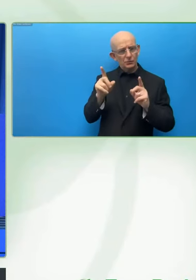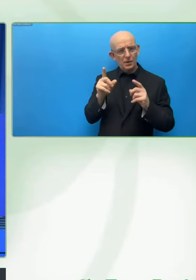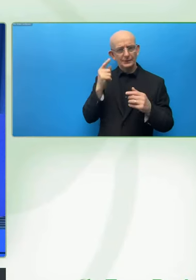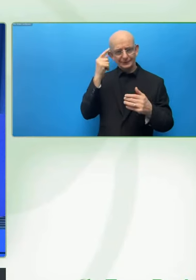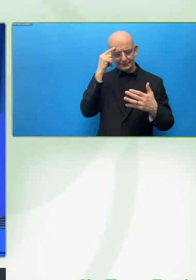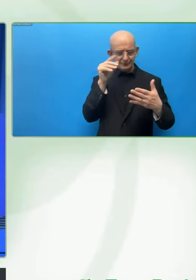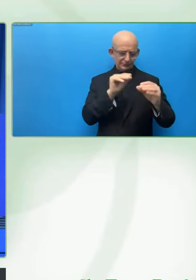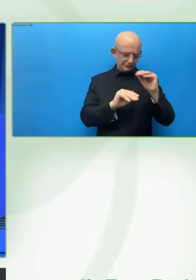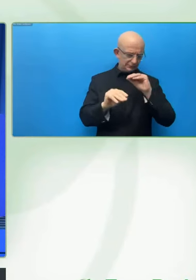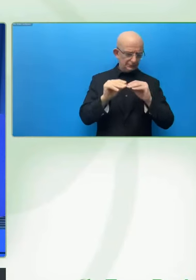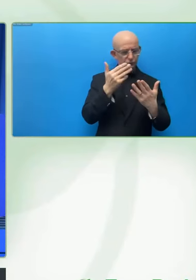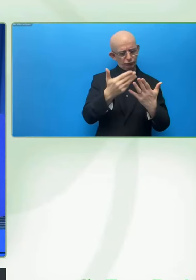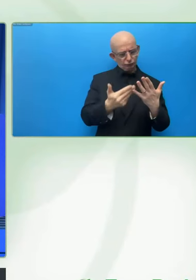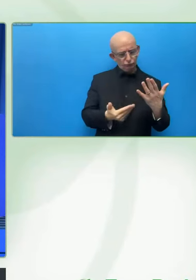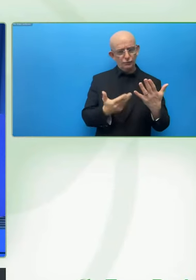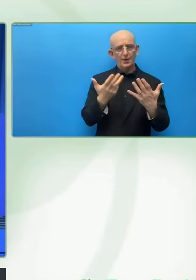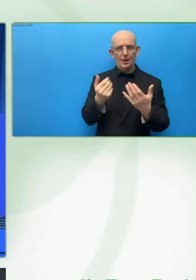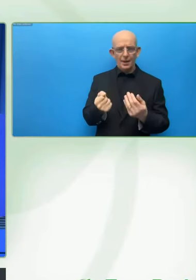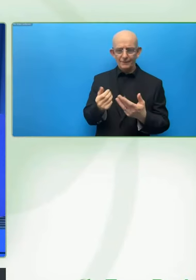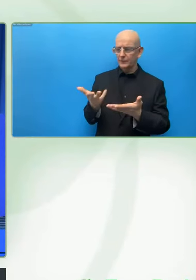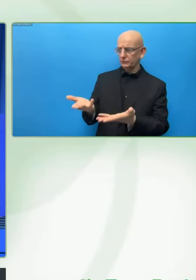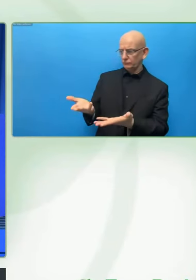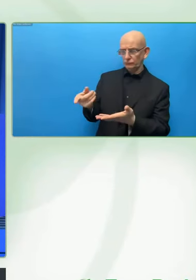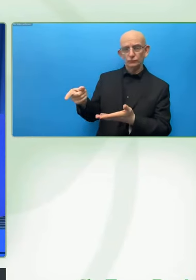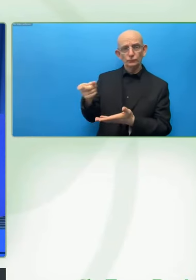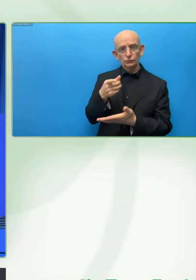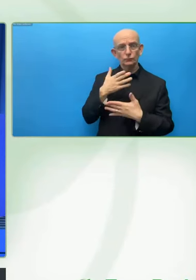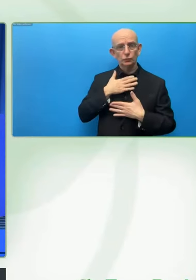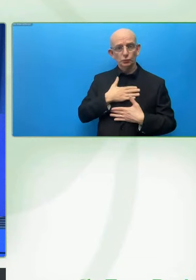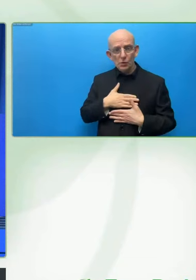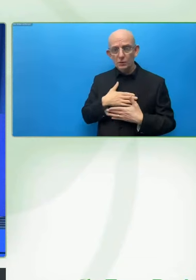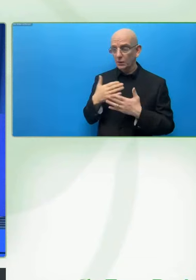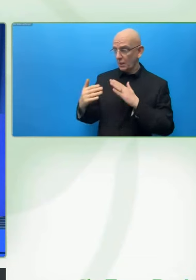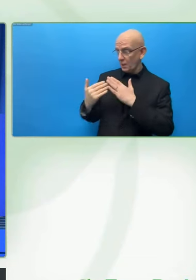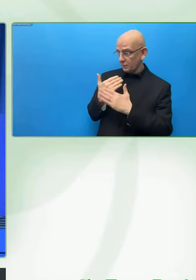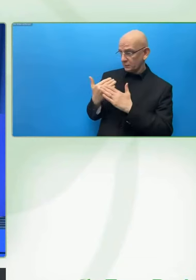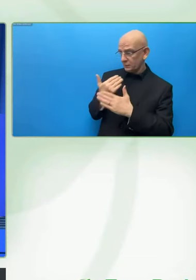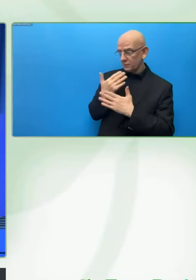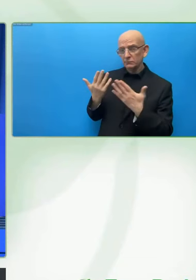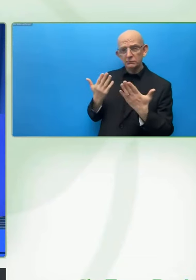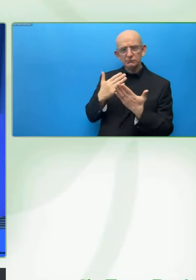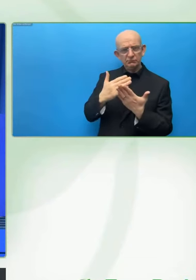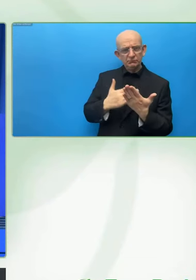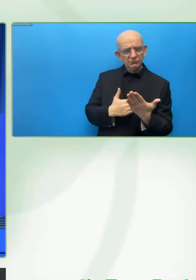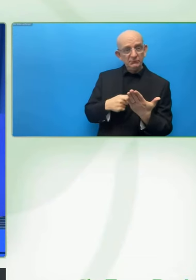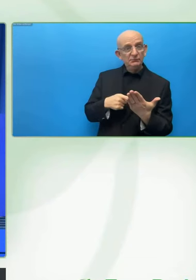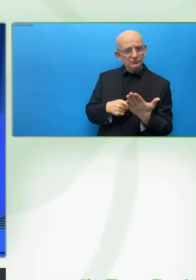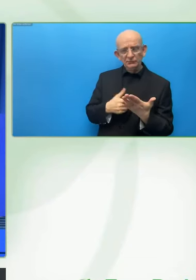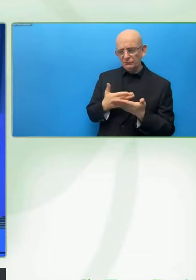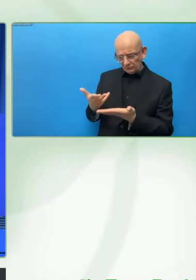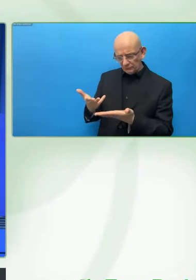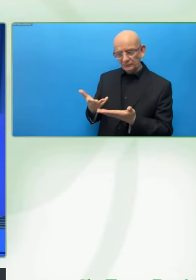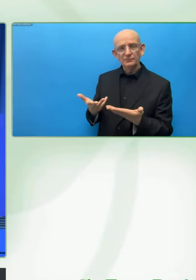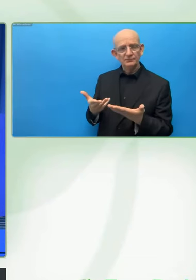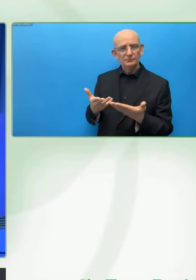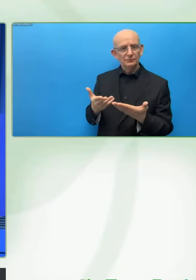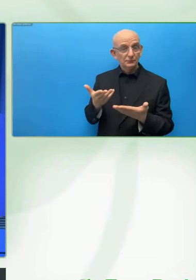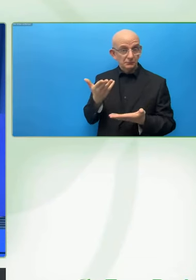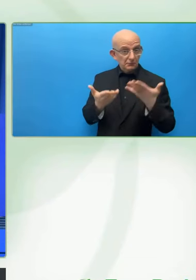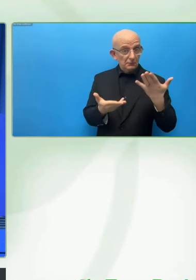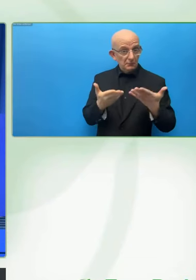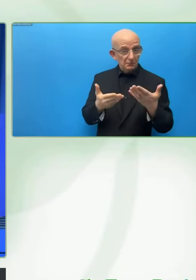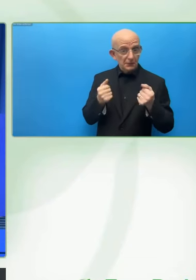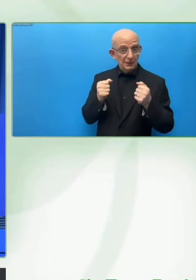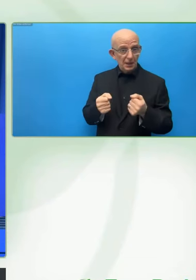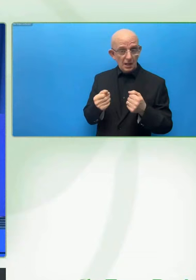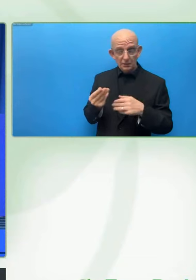And we don't want entities to easily be given an exemption just because of one